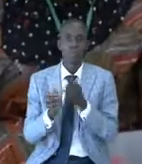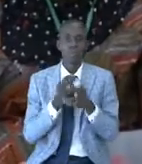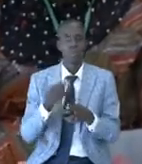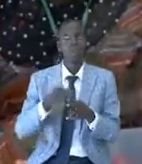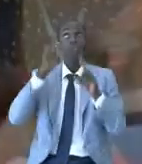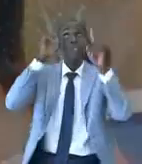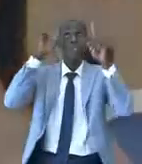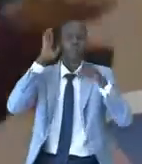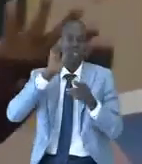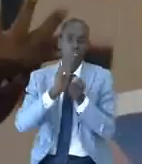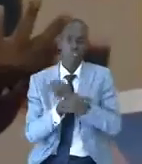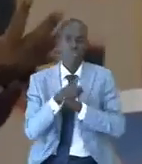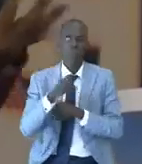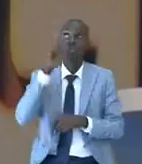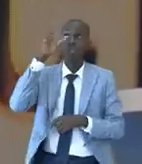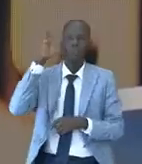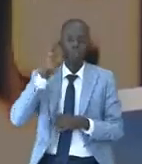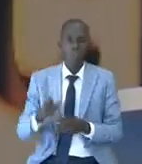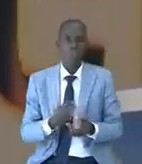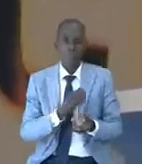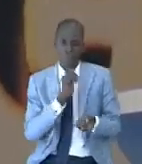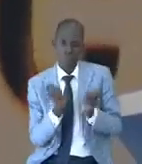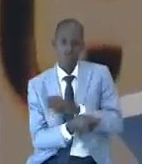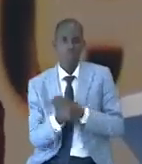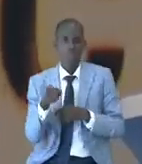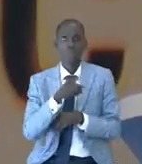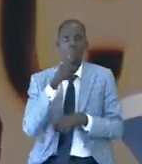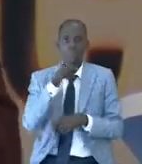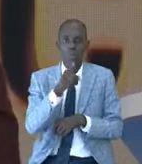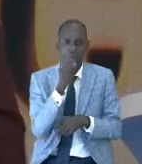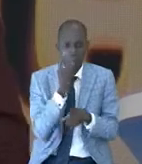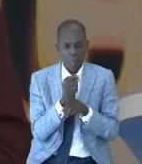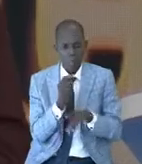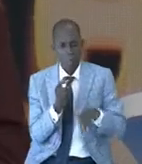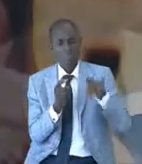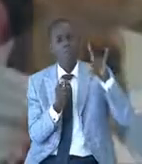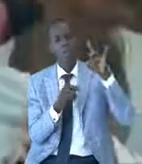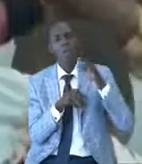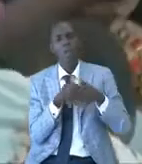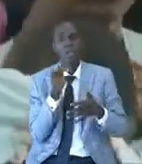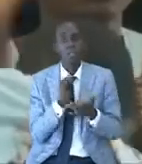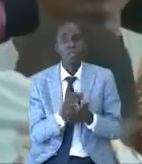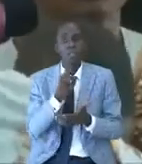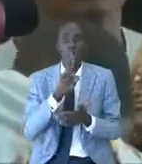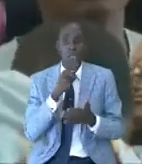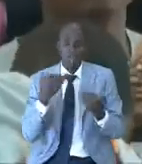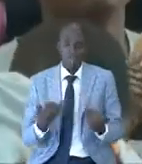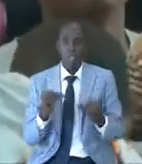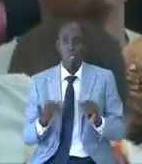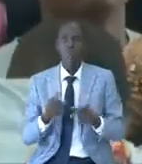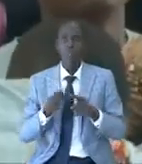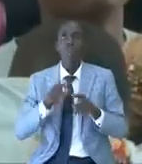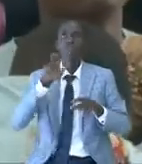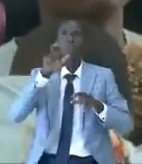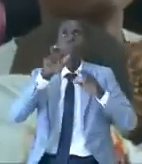you. He'll transform you. You just discover that you are able to climb the mountains you